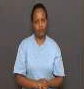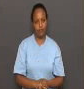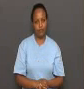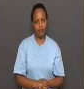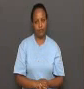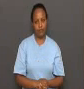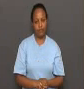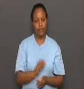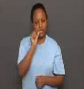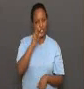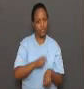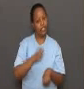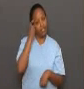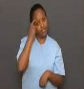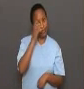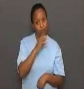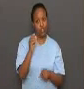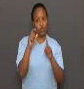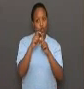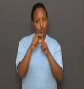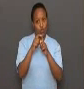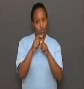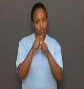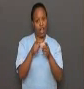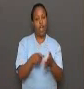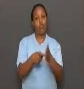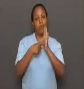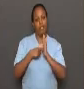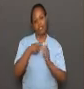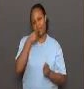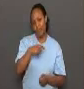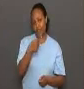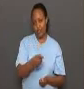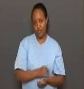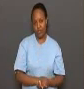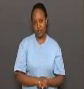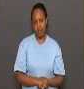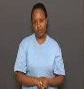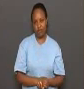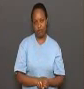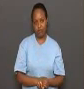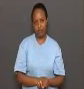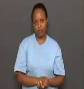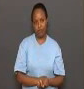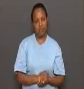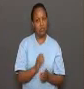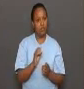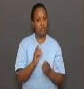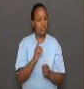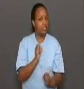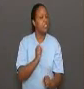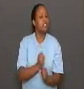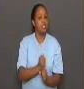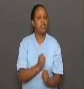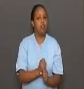Think for a moment of the word accountability as account giving.